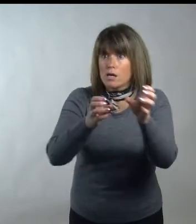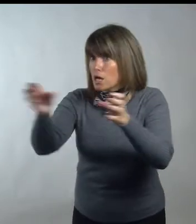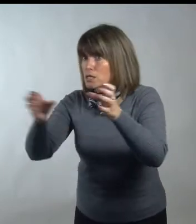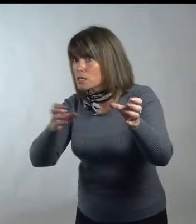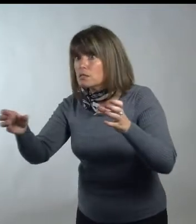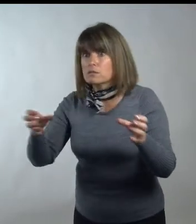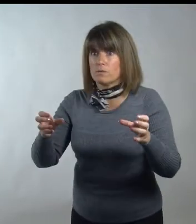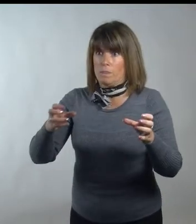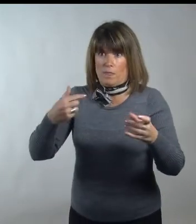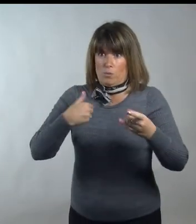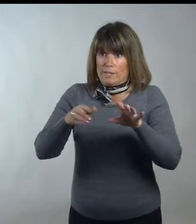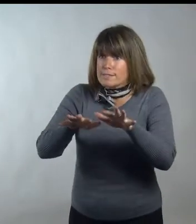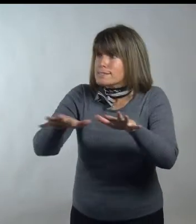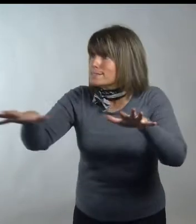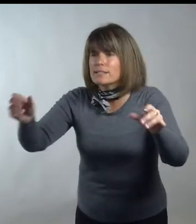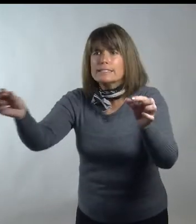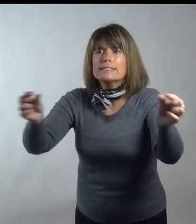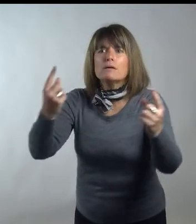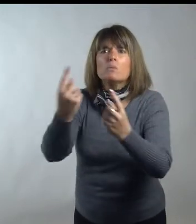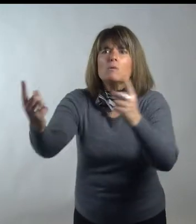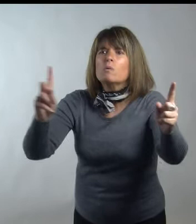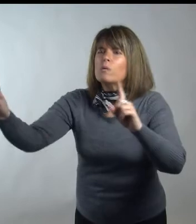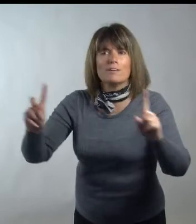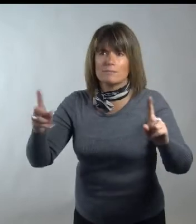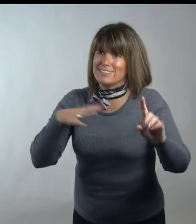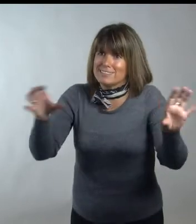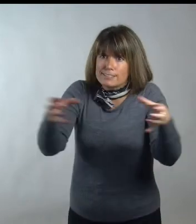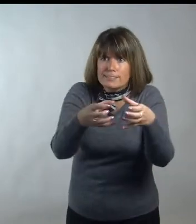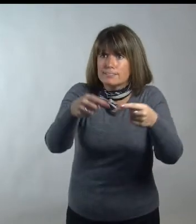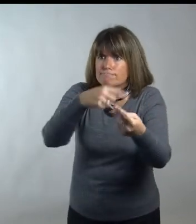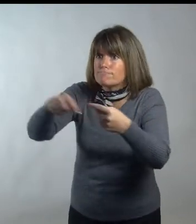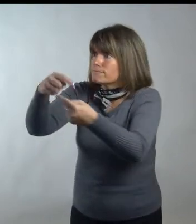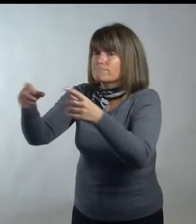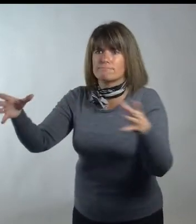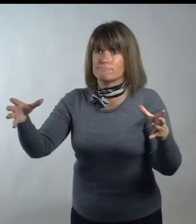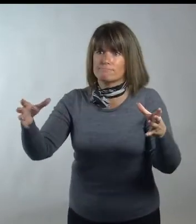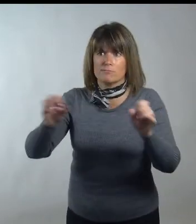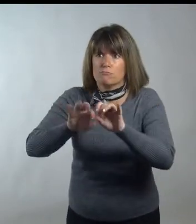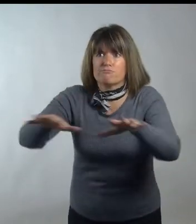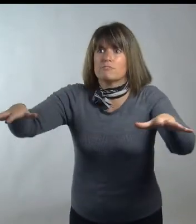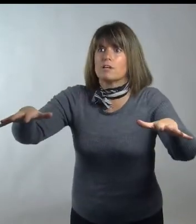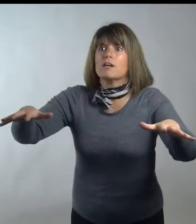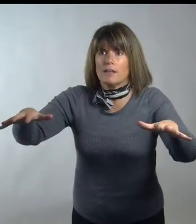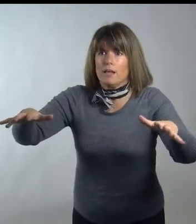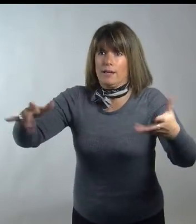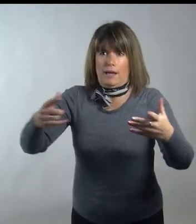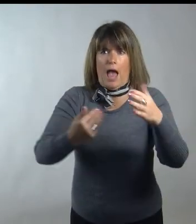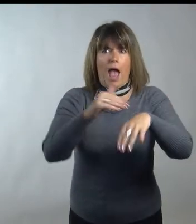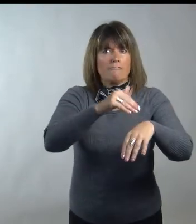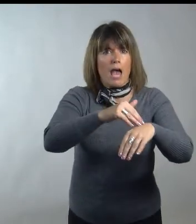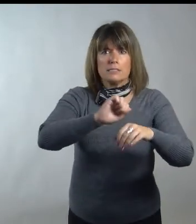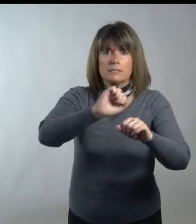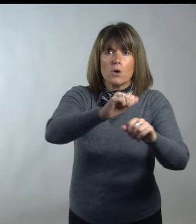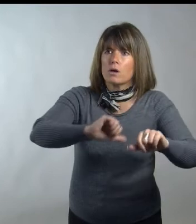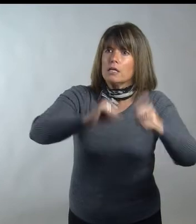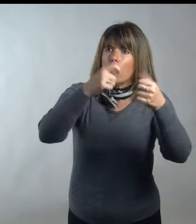we are spreading the staff we have too thinly, trying to provide everything everywhere. At times, this can impact on safety. We had to make